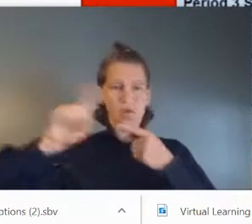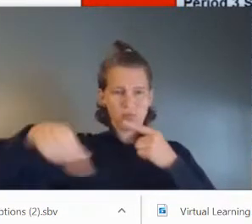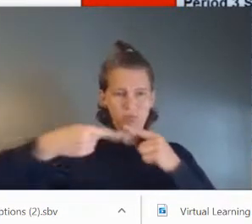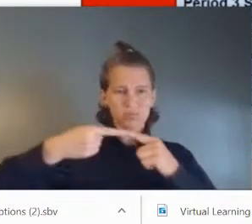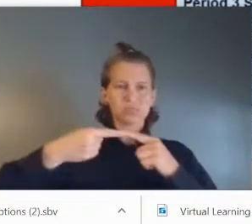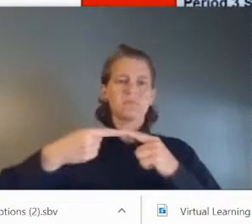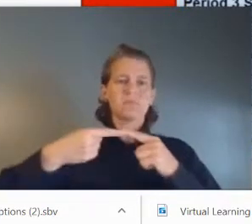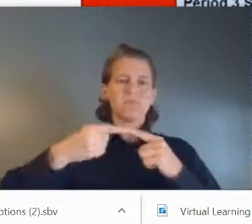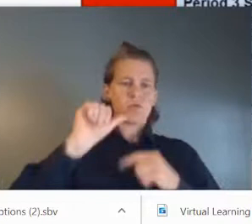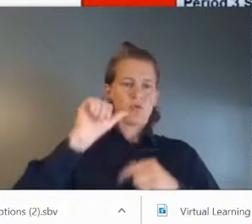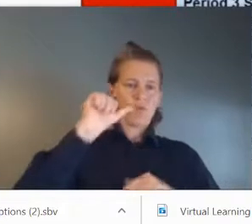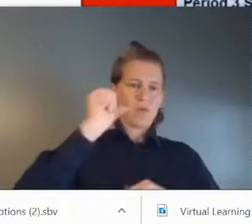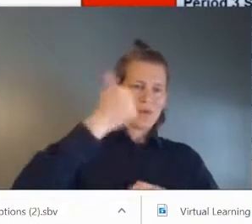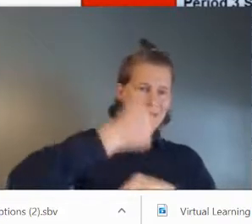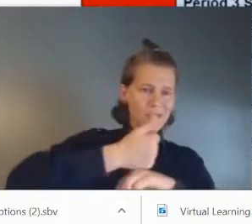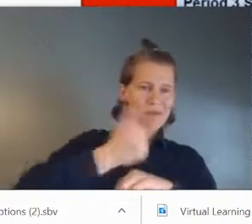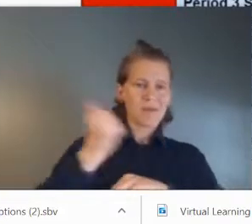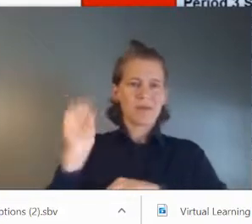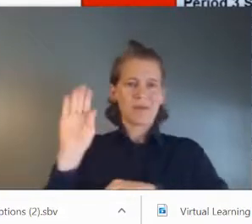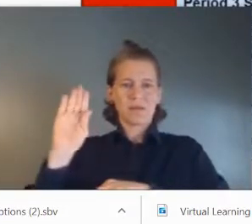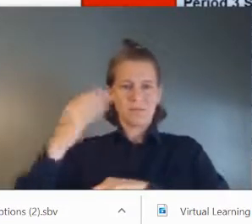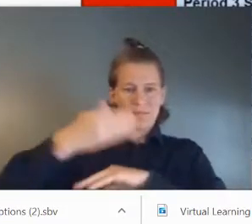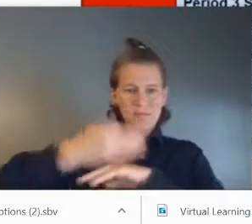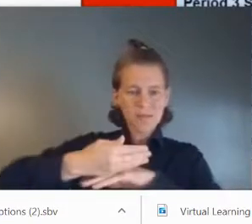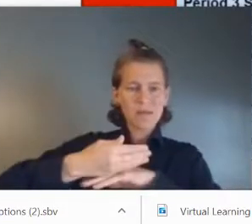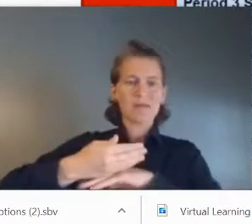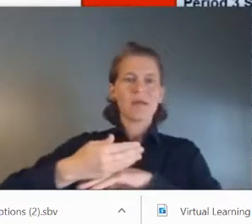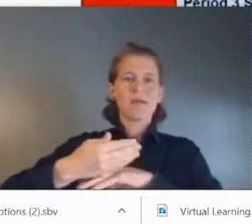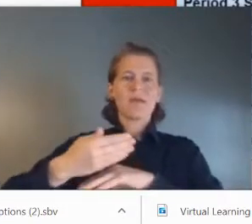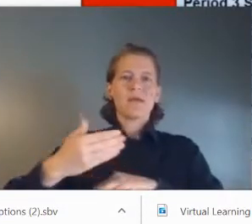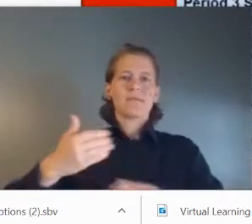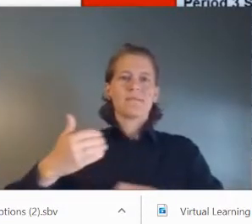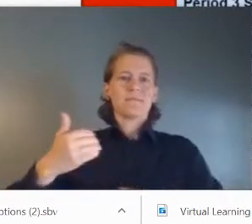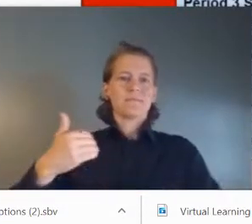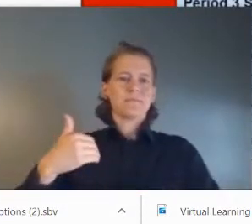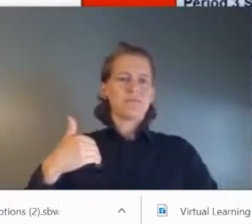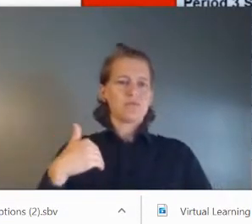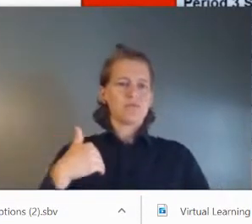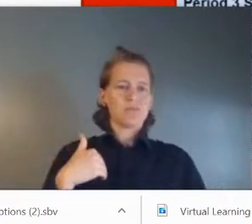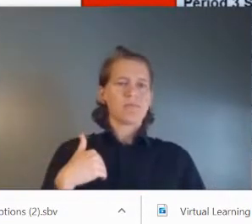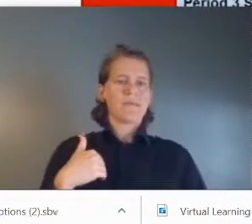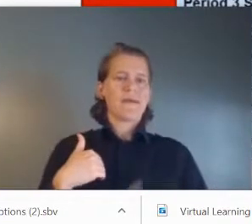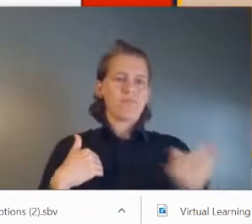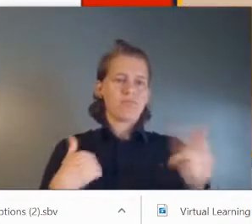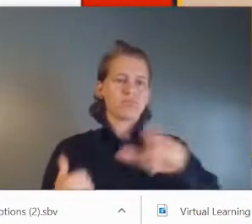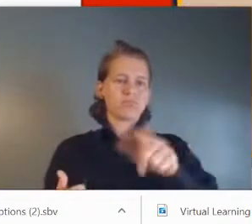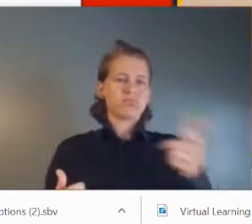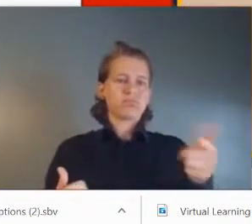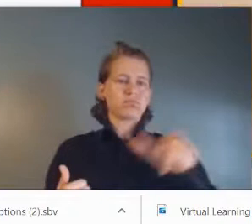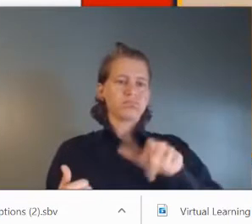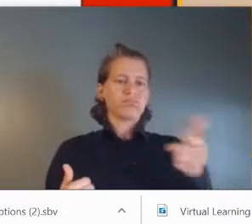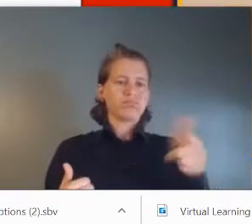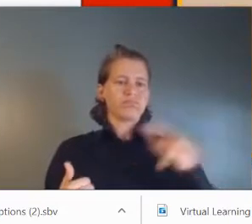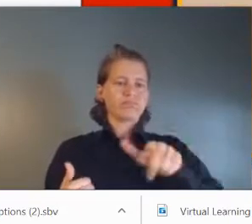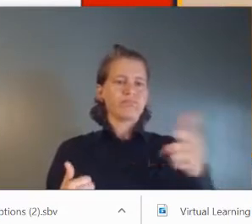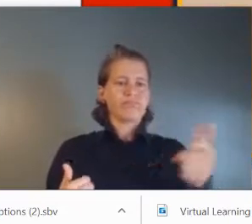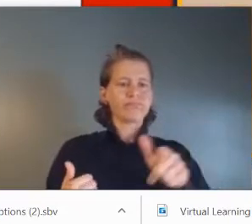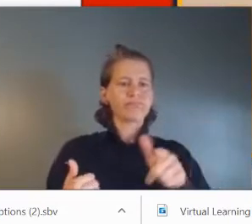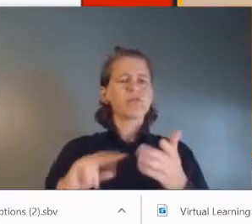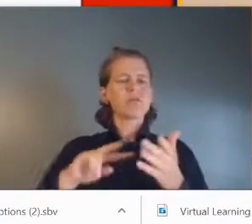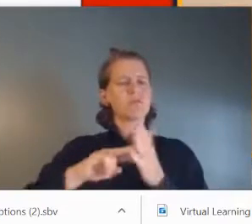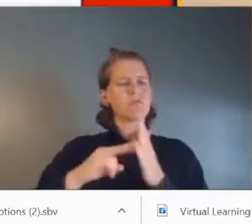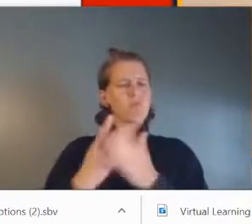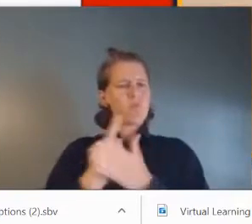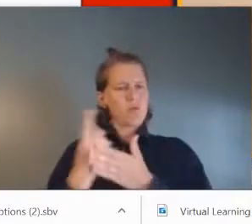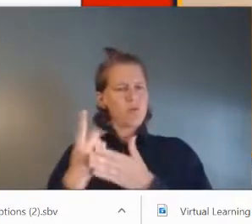A and B days will alternate across weeks and holidays, same as during regular in-person instruction. This means that if one week